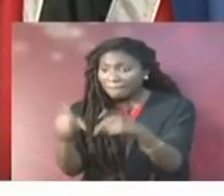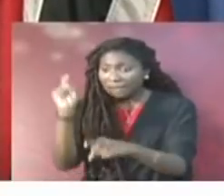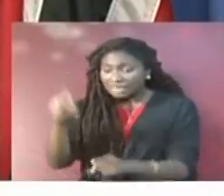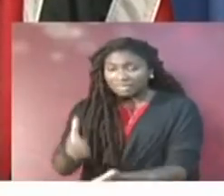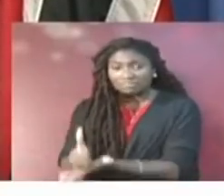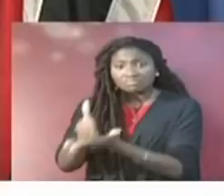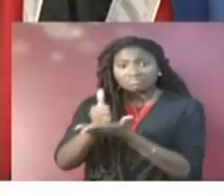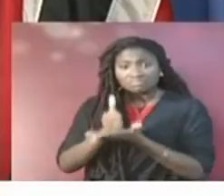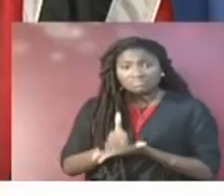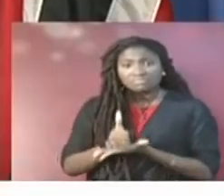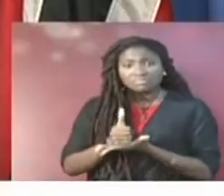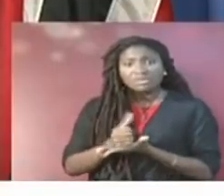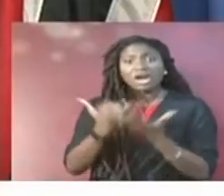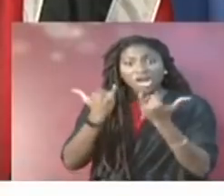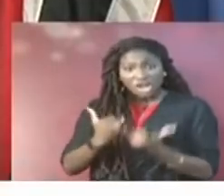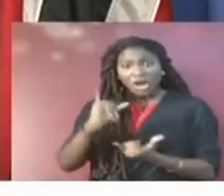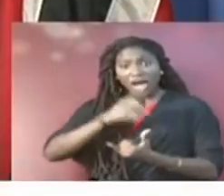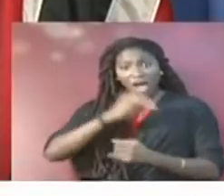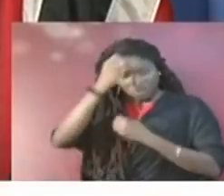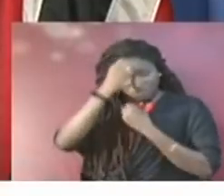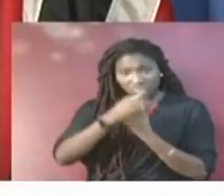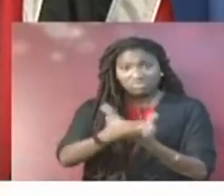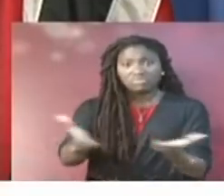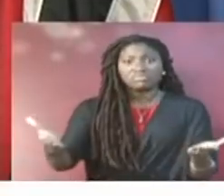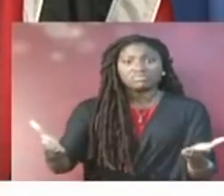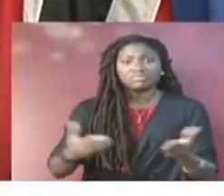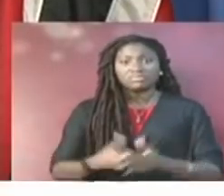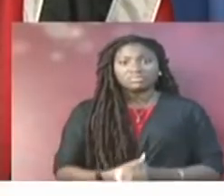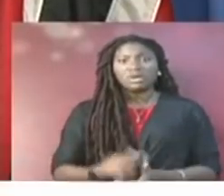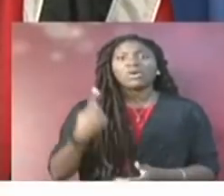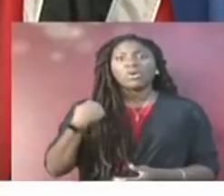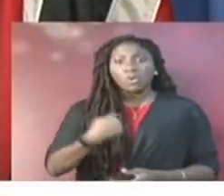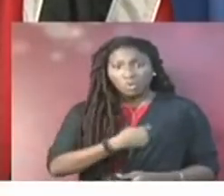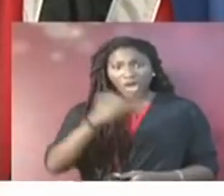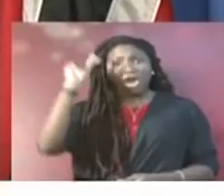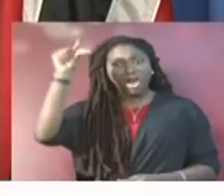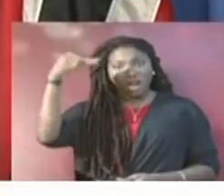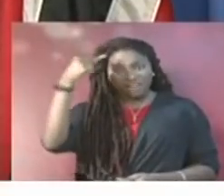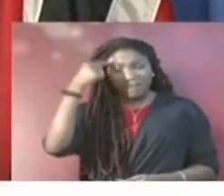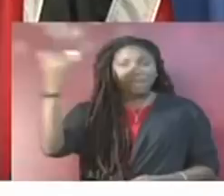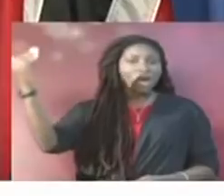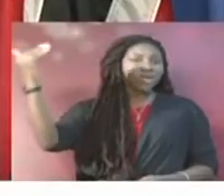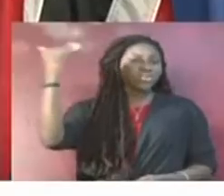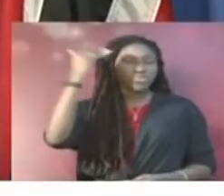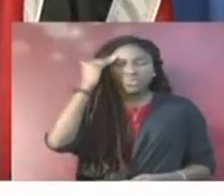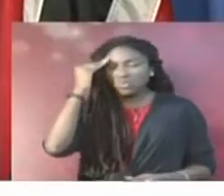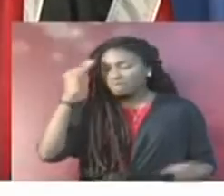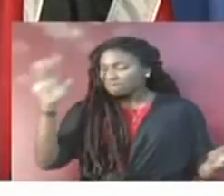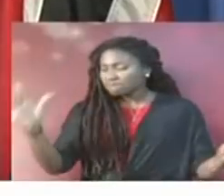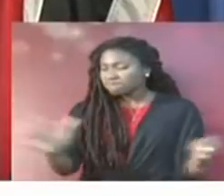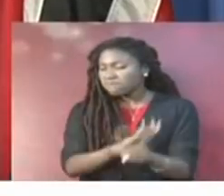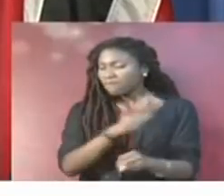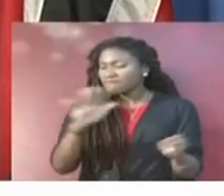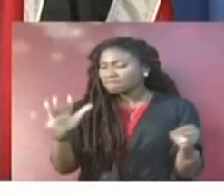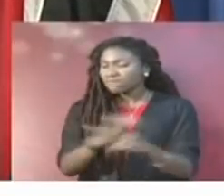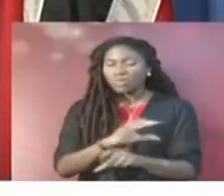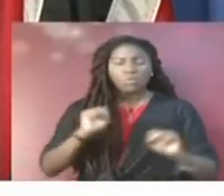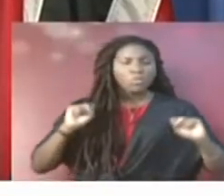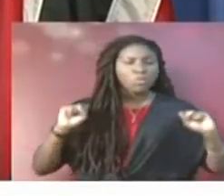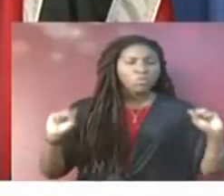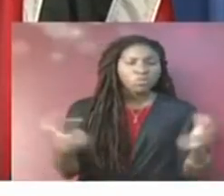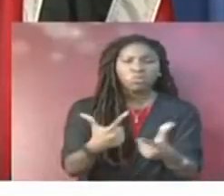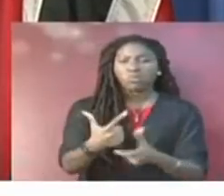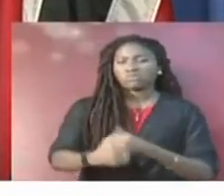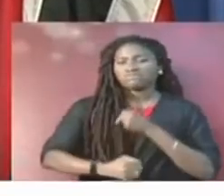understand, and let you understand, it is not so at all. This government has gone way beyond what